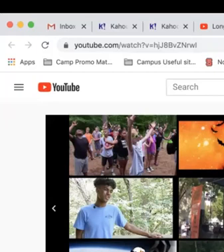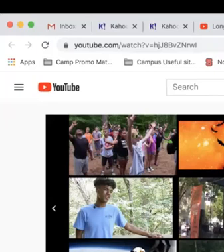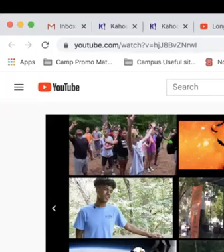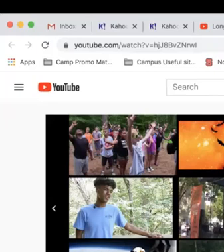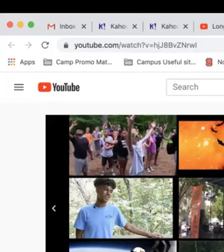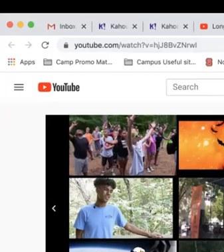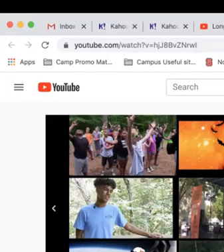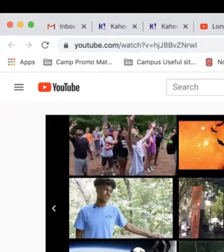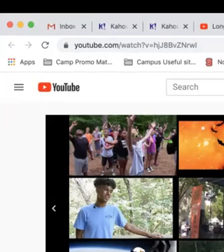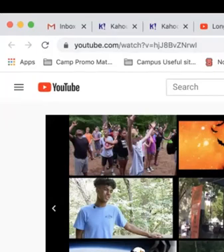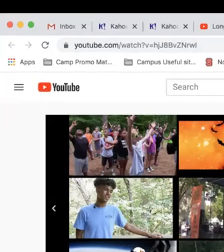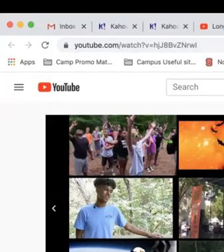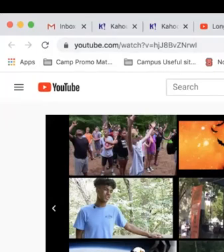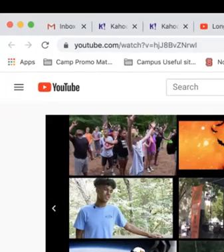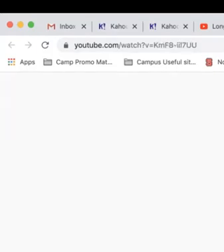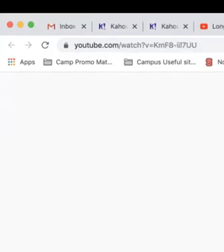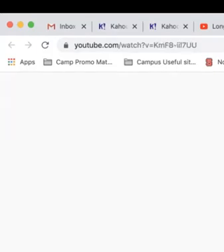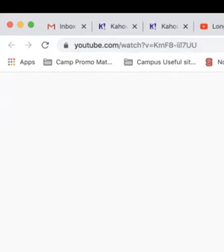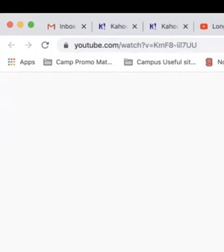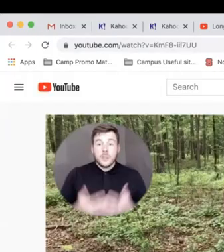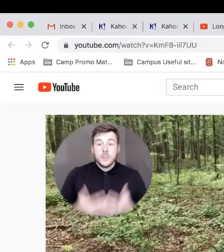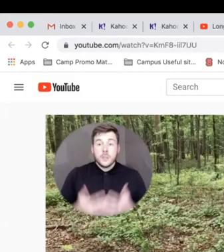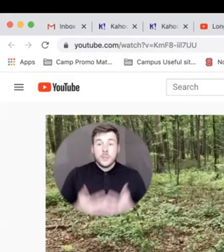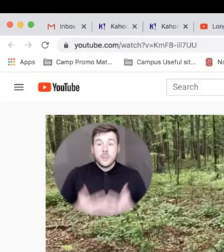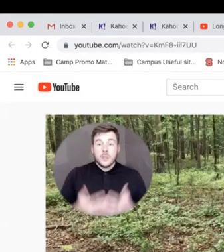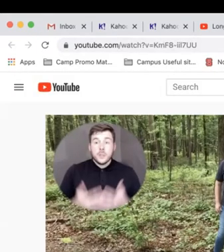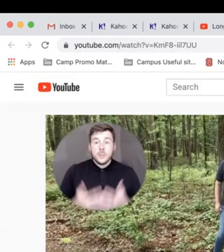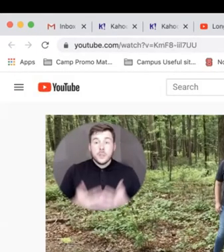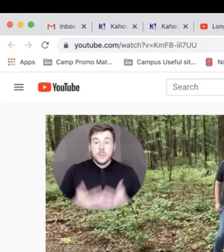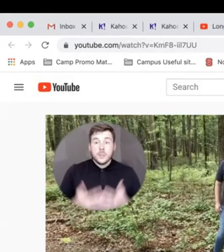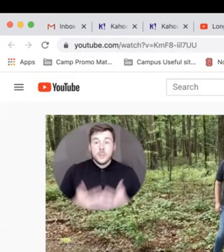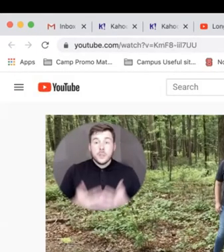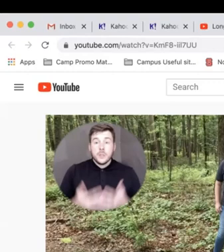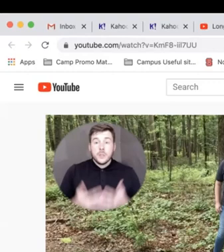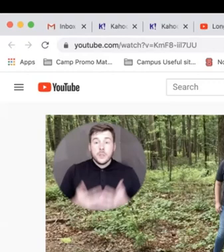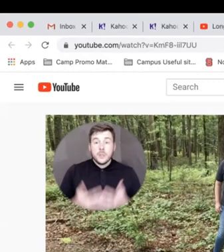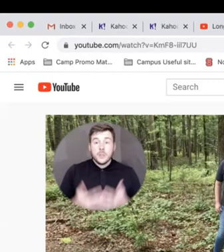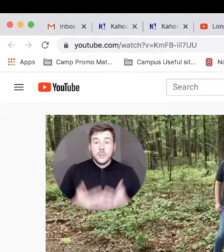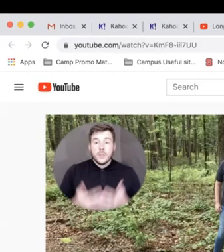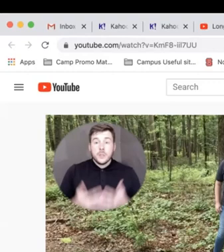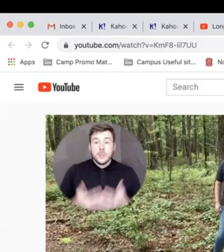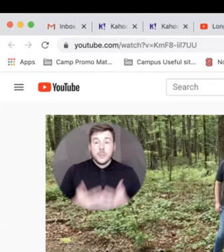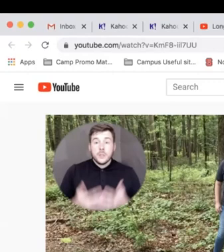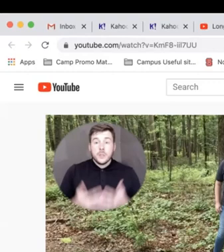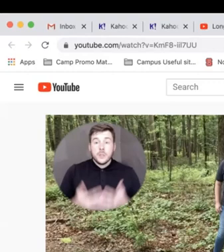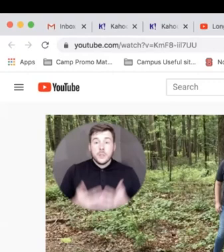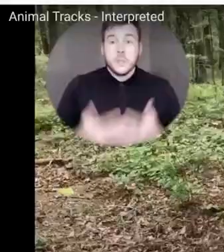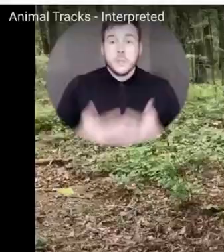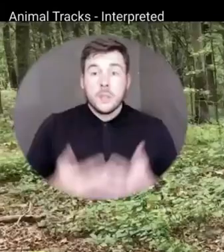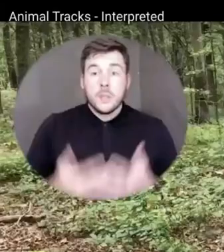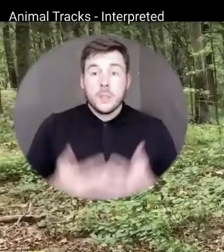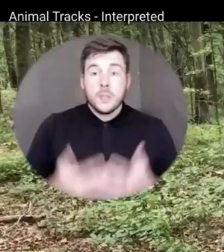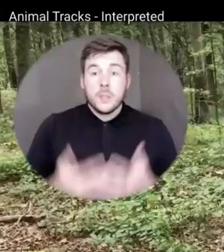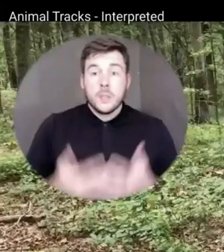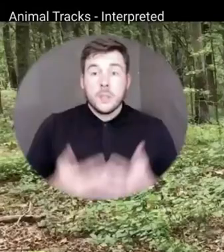last videos here, from Emily, where we set up a scent station. So she's gonna tell you how to set up a scent station so you can see what